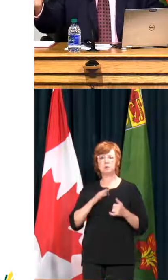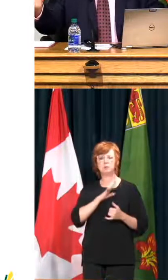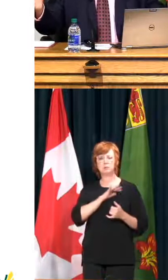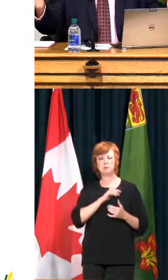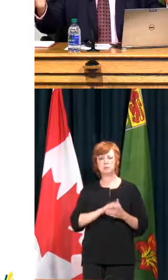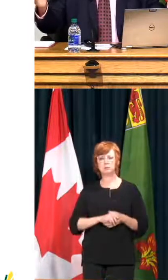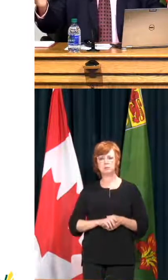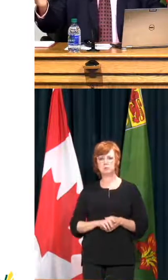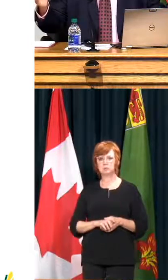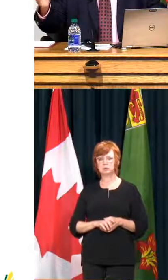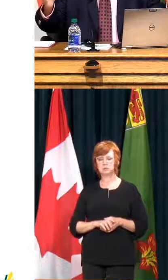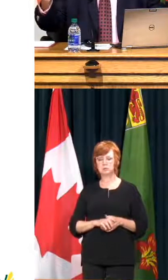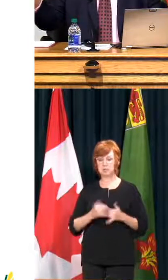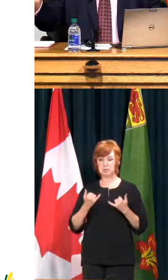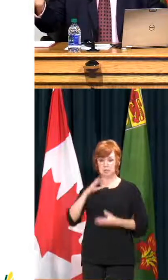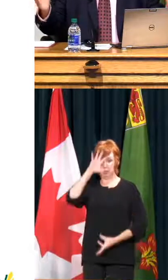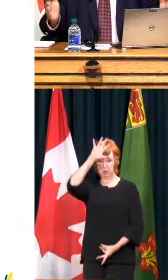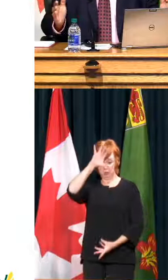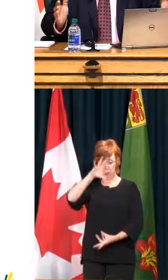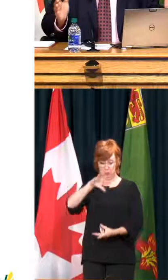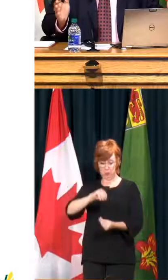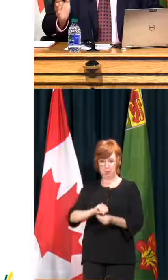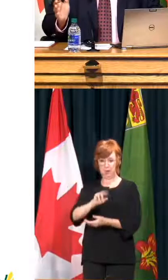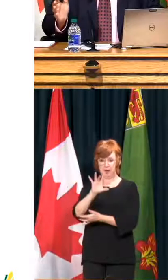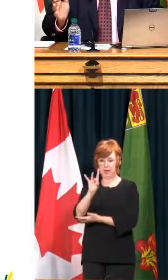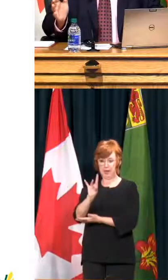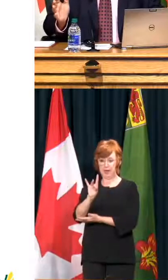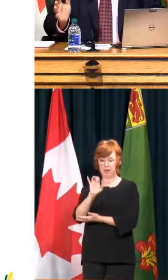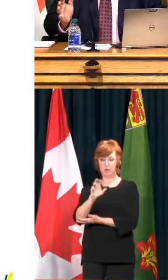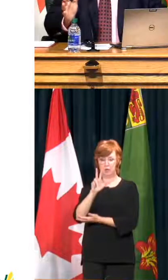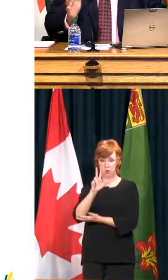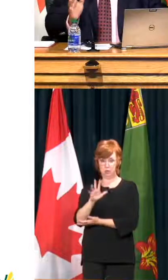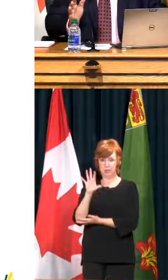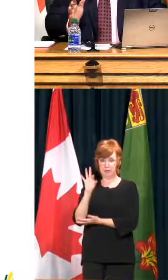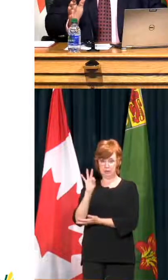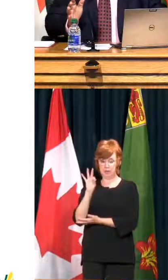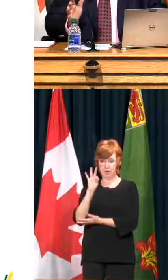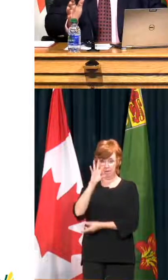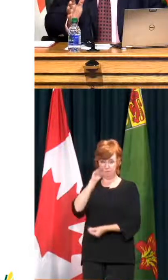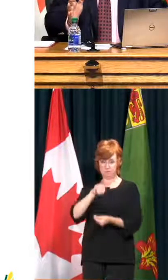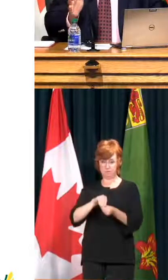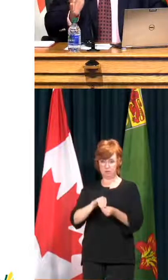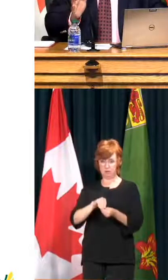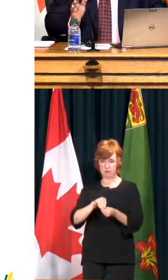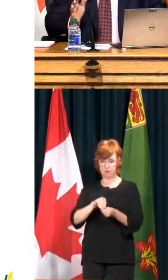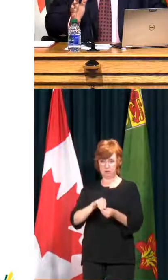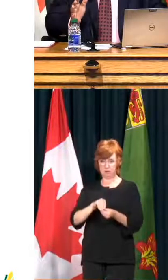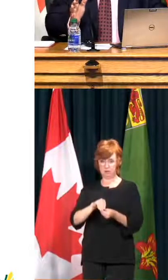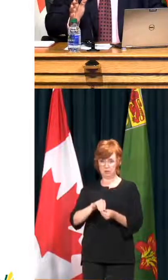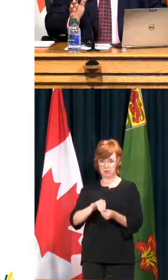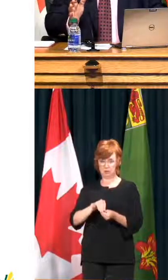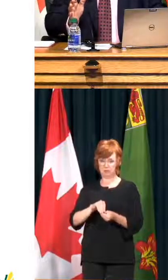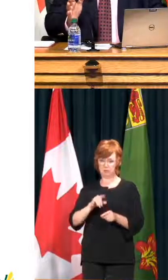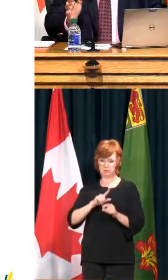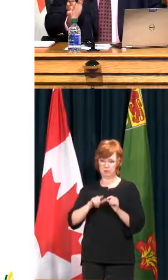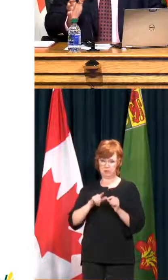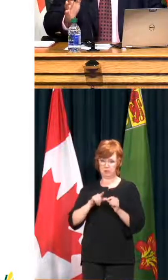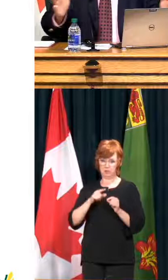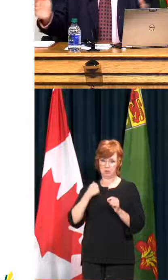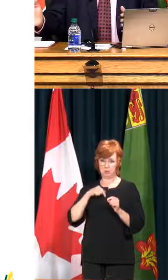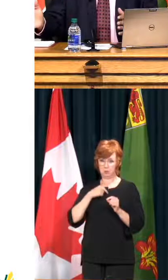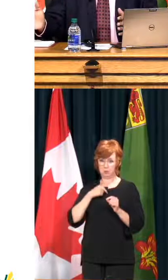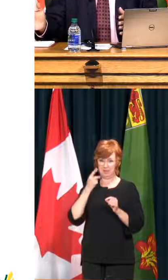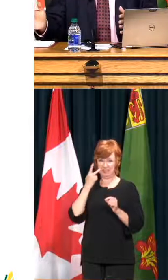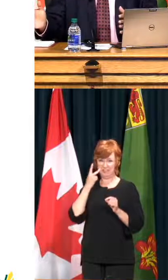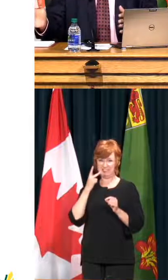have 830 cases cumulative. But what's now important to us is the last 2 weeks, because the last 2 weeks gives us an indication